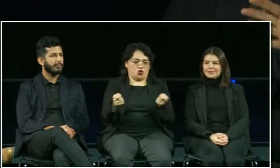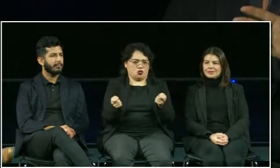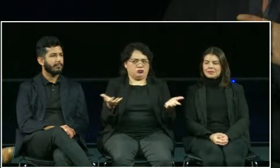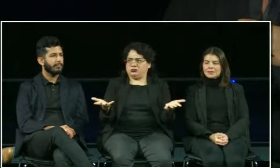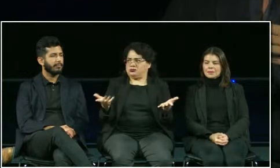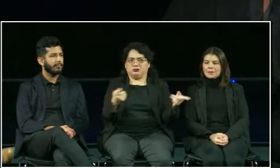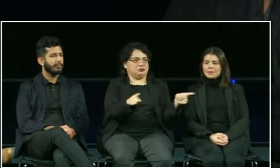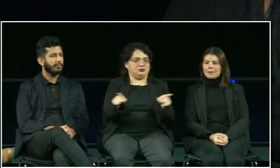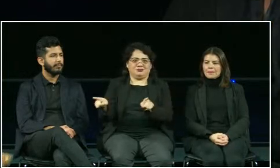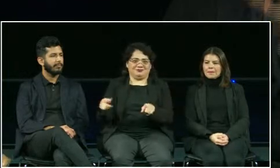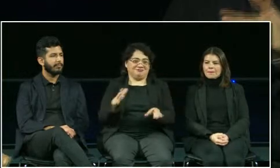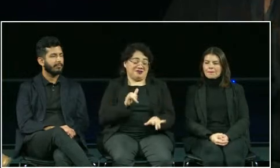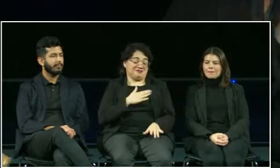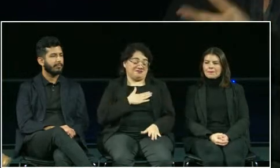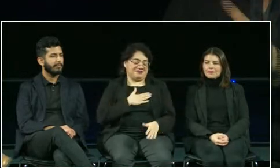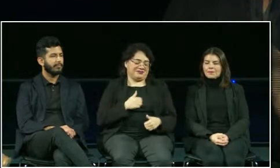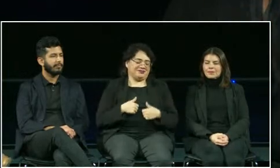going on.